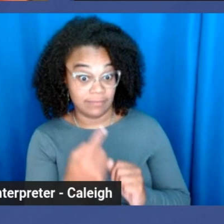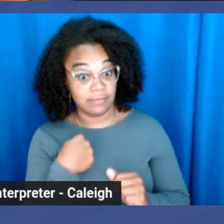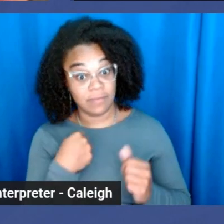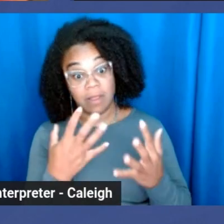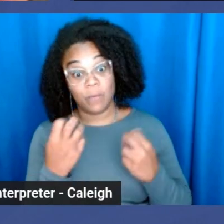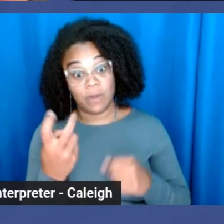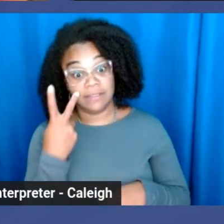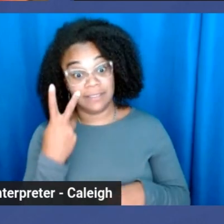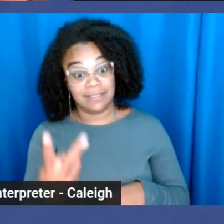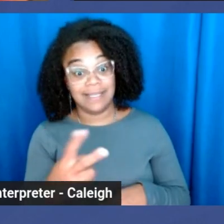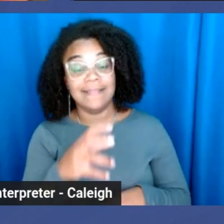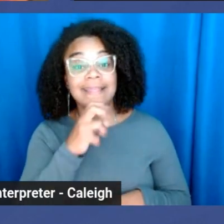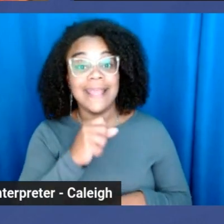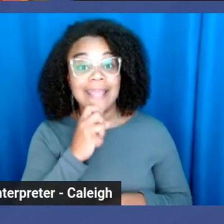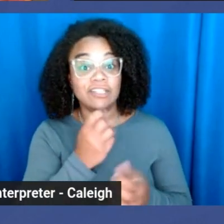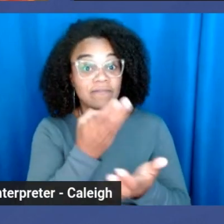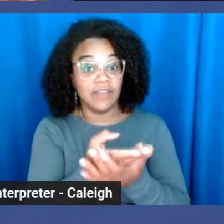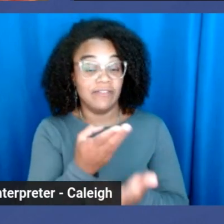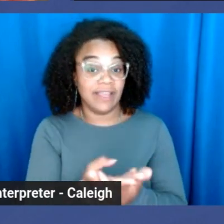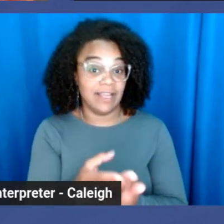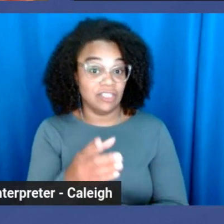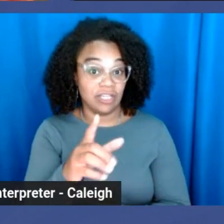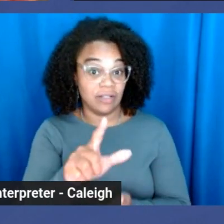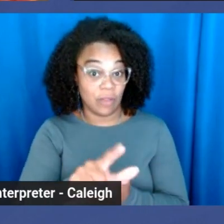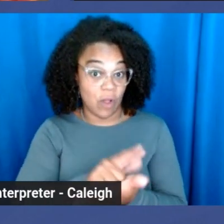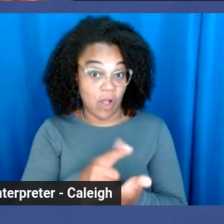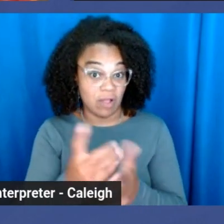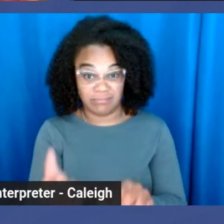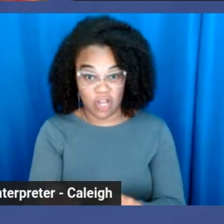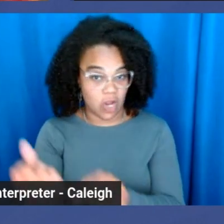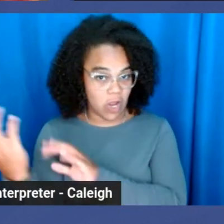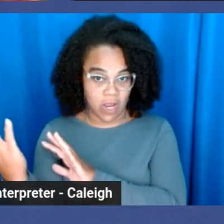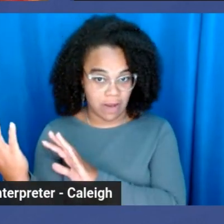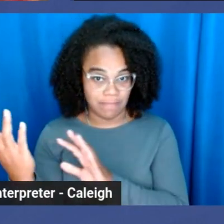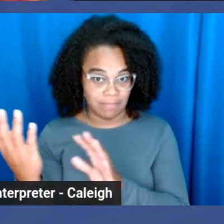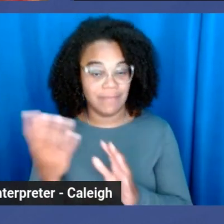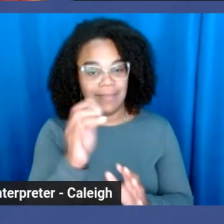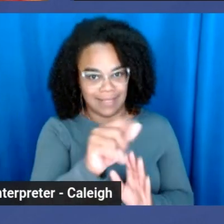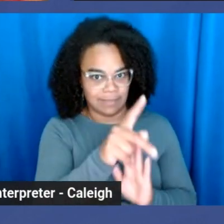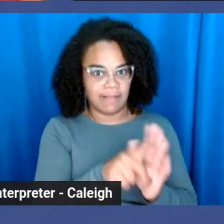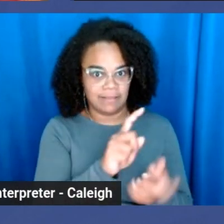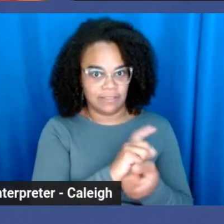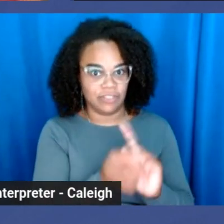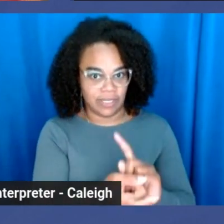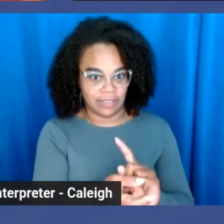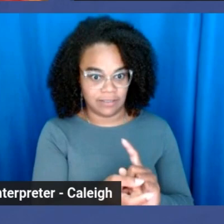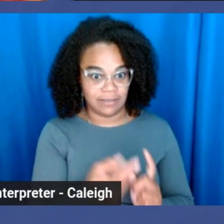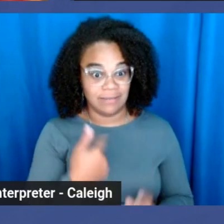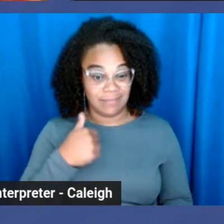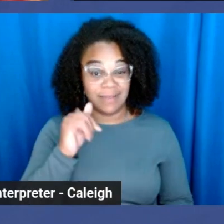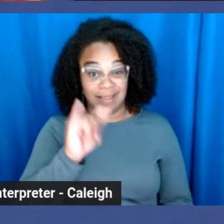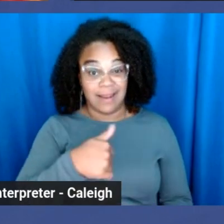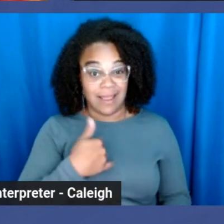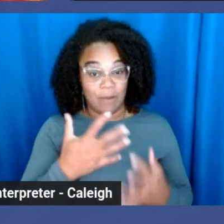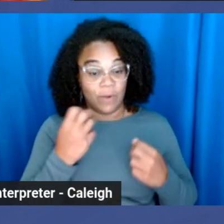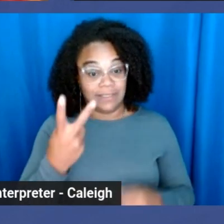to see the age verification laws gone. There's a policy change. I'd love to see cess to foster